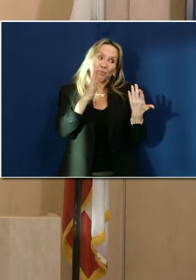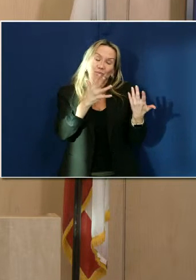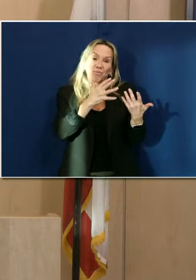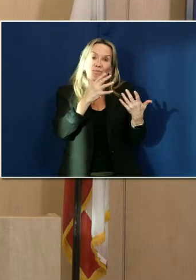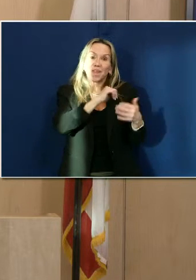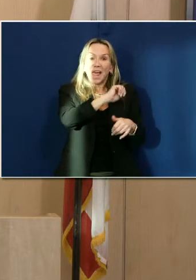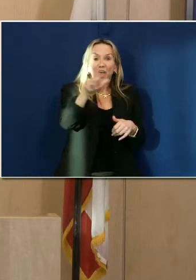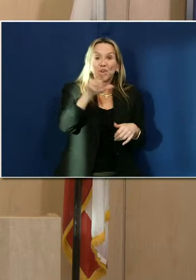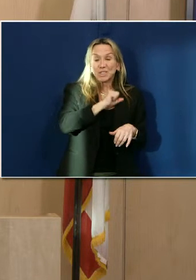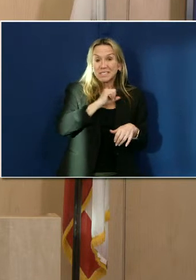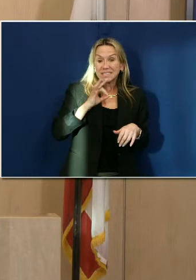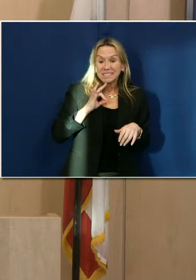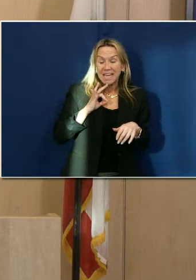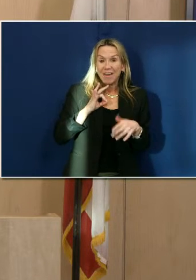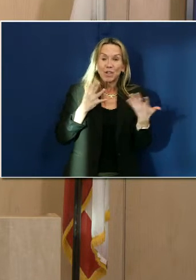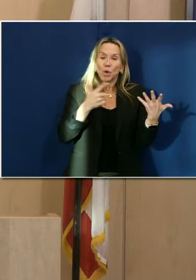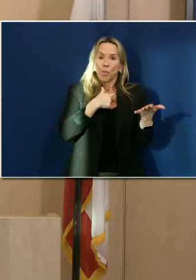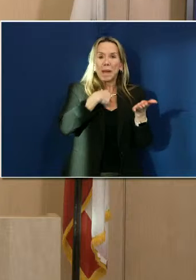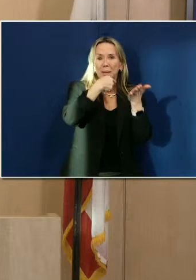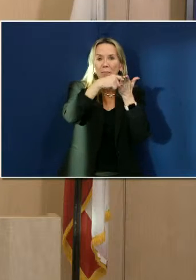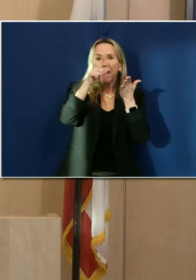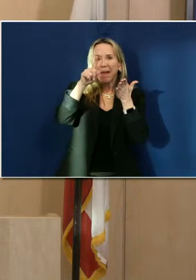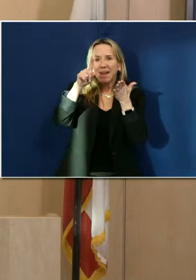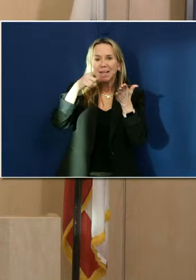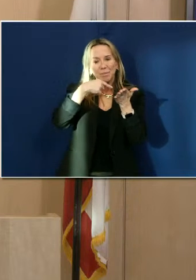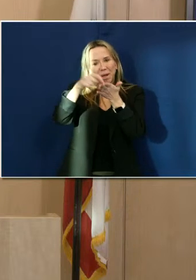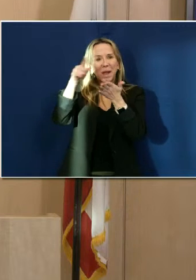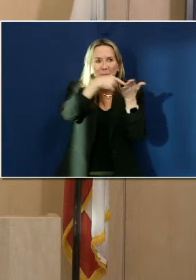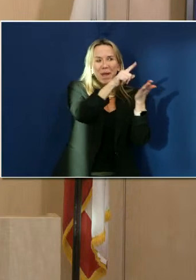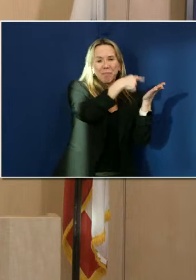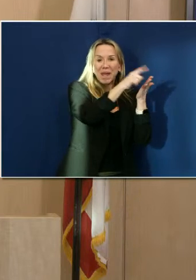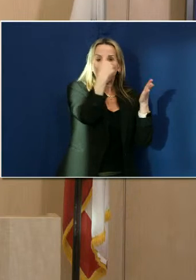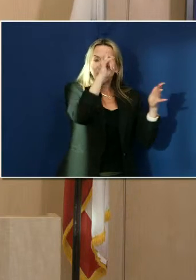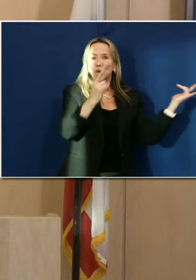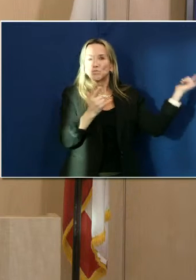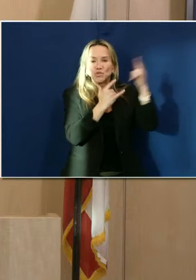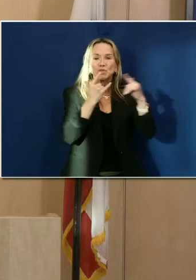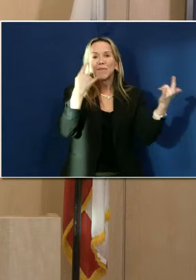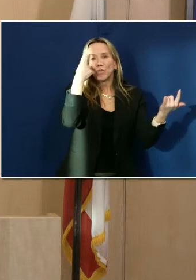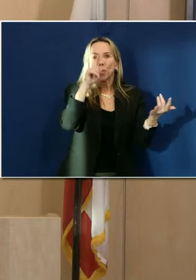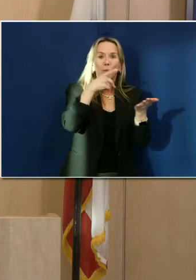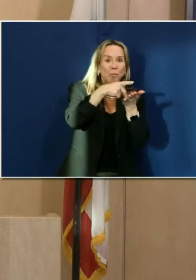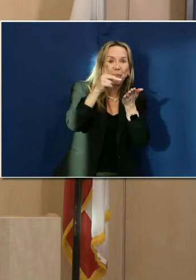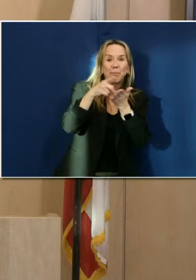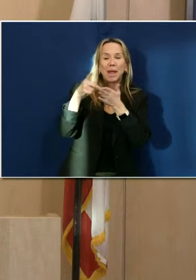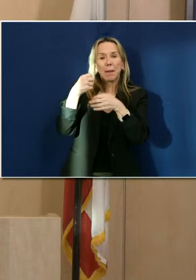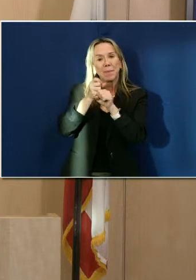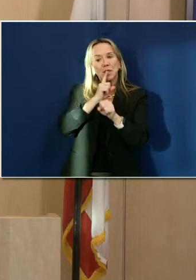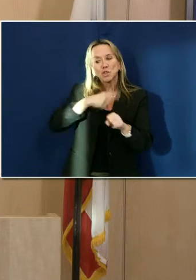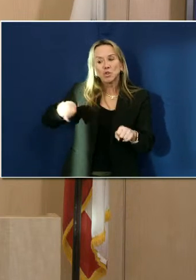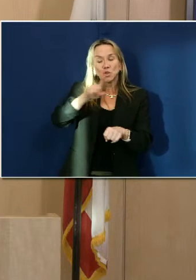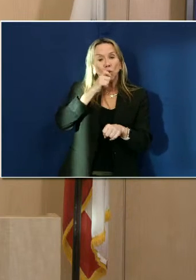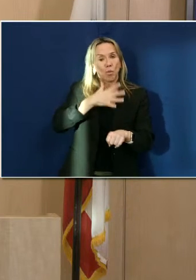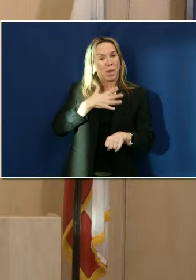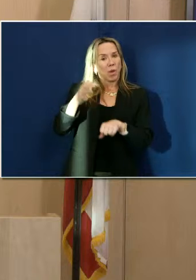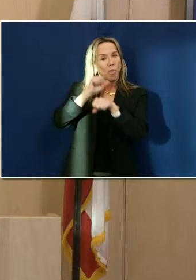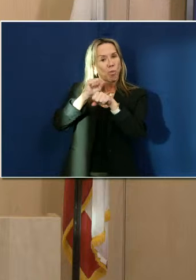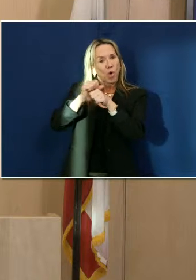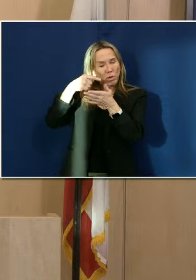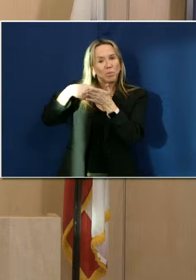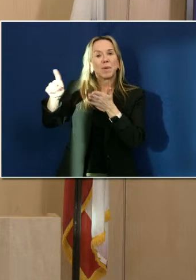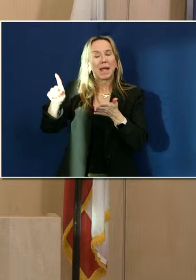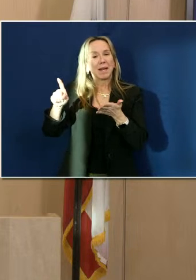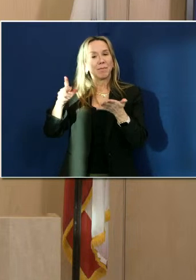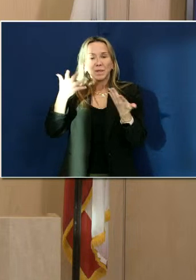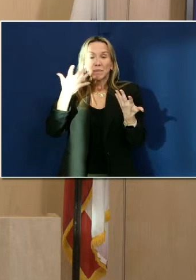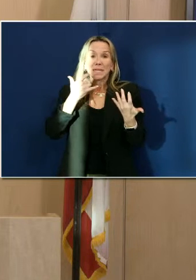or other staff. We're paying a premium. All the other health systems are doing that as well to make sure that individuals who are willing to